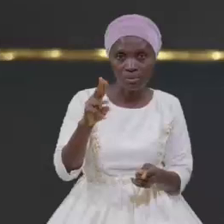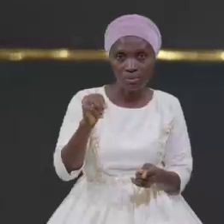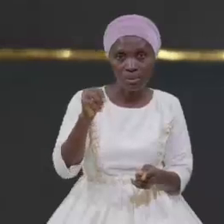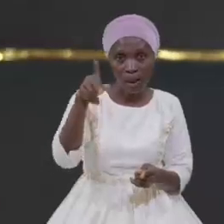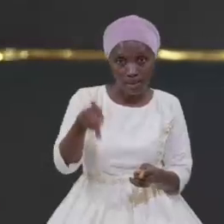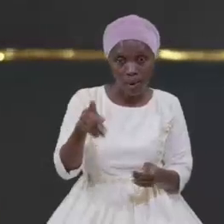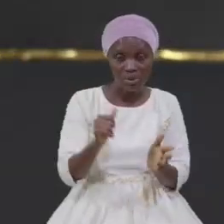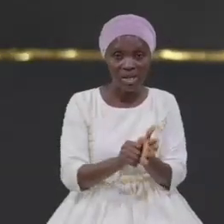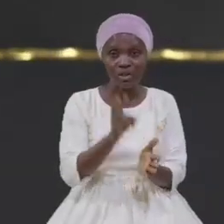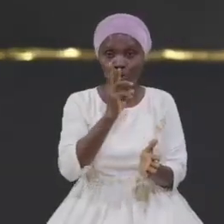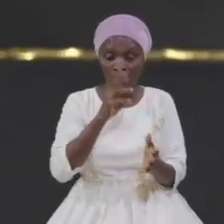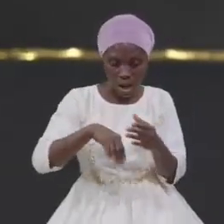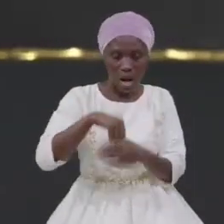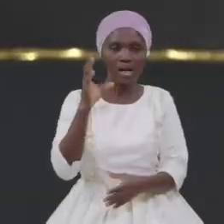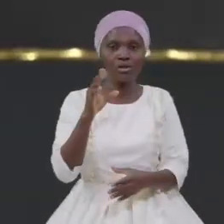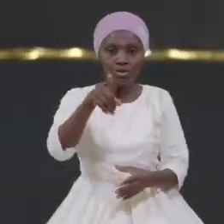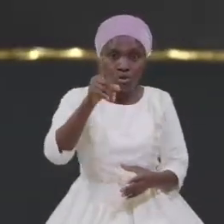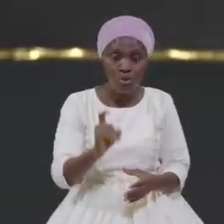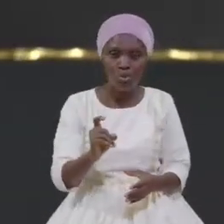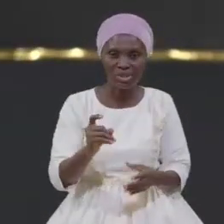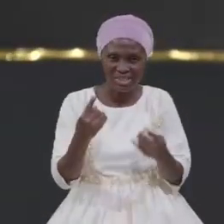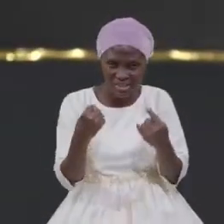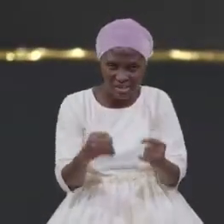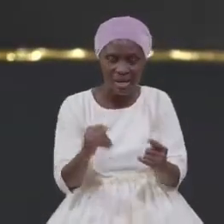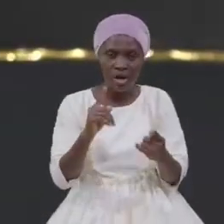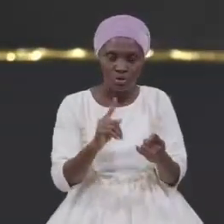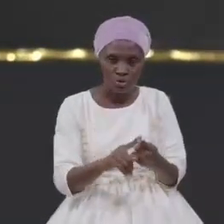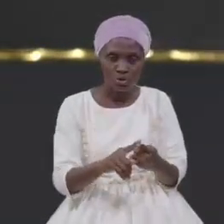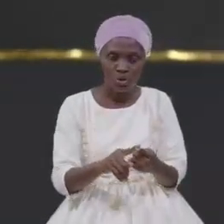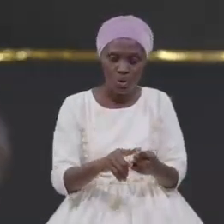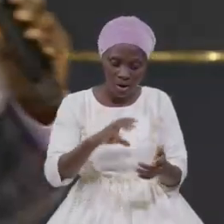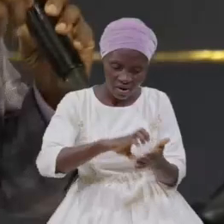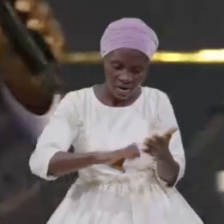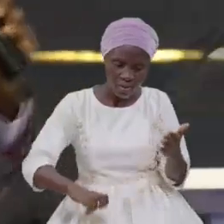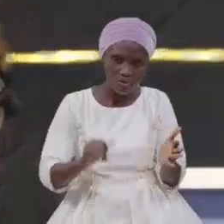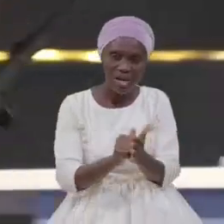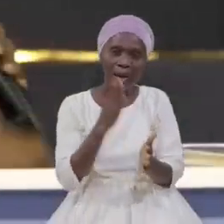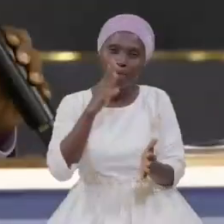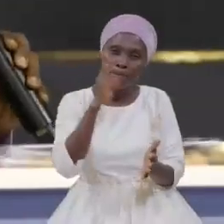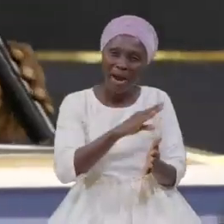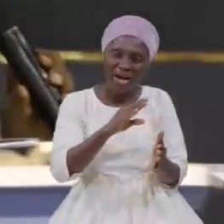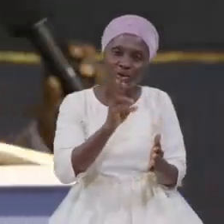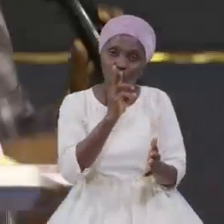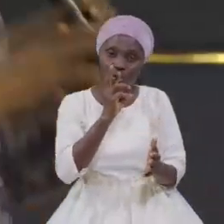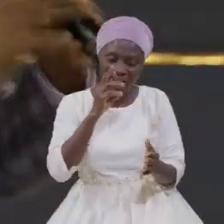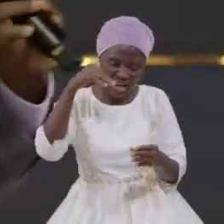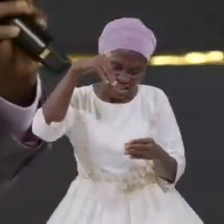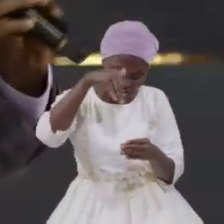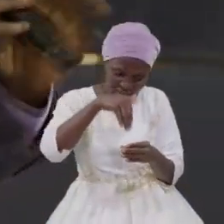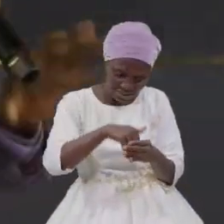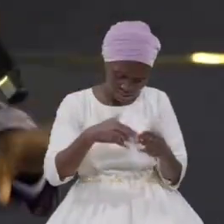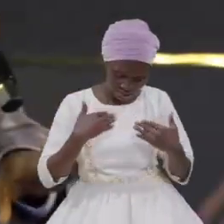way to take the water inside him, the bad water, the unclean water, the dirty water, and